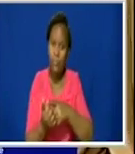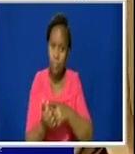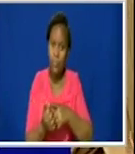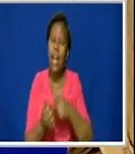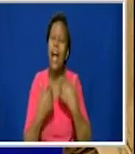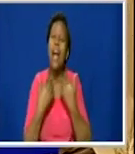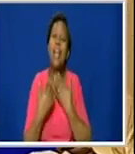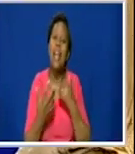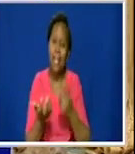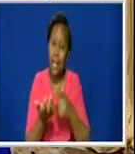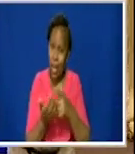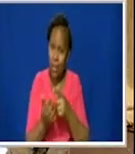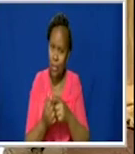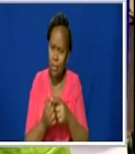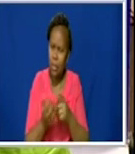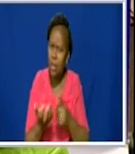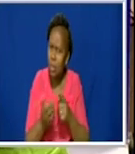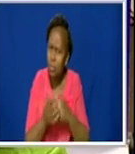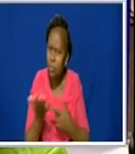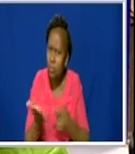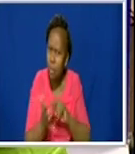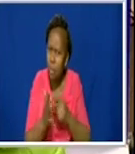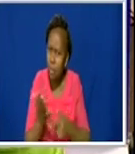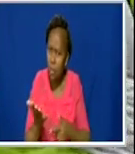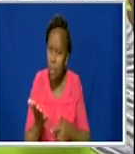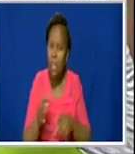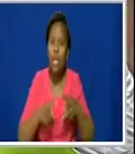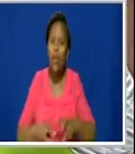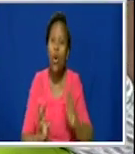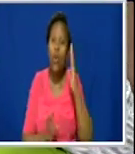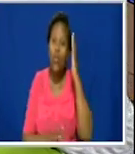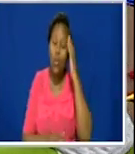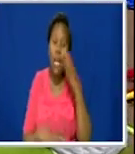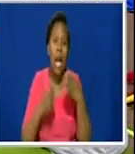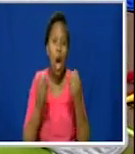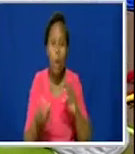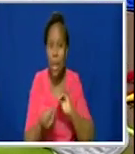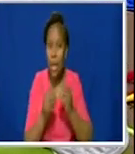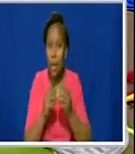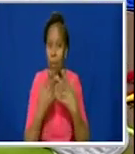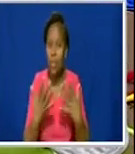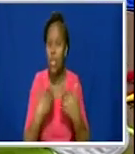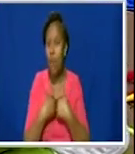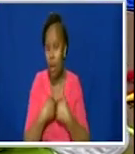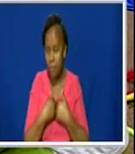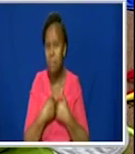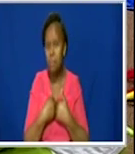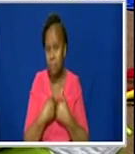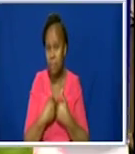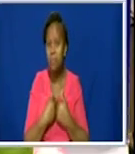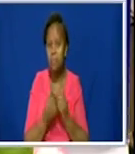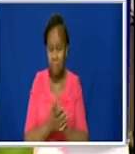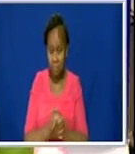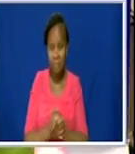like counting. Mm-hmm. What is counting? Oh, counting is a way of knowing how many numbers of items you have.